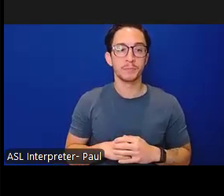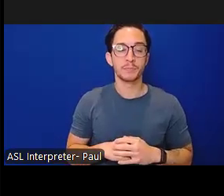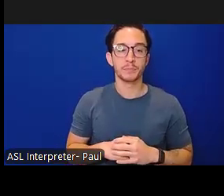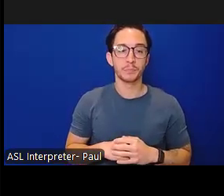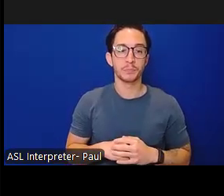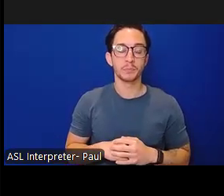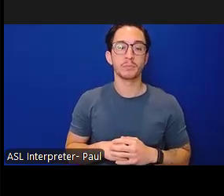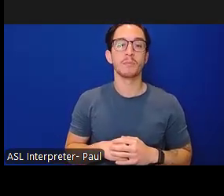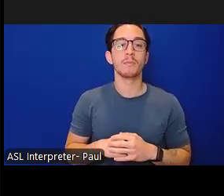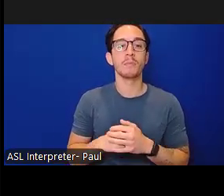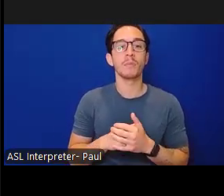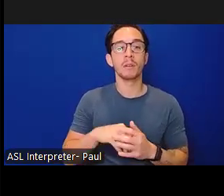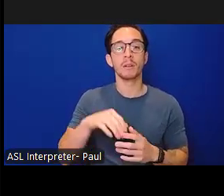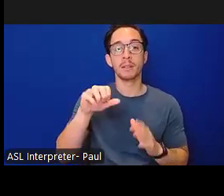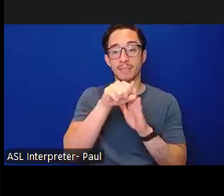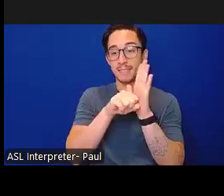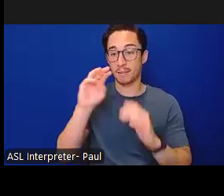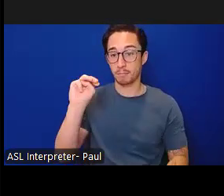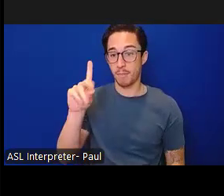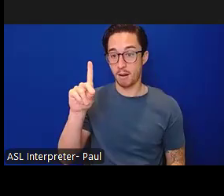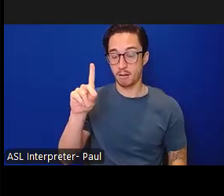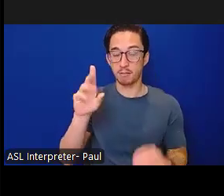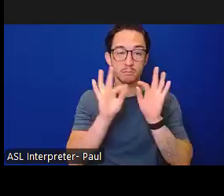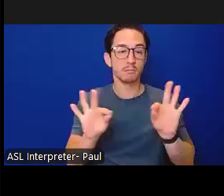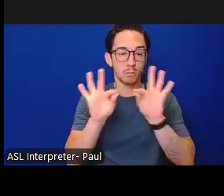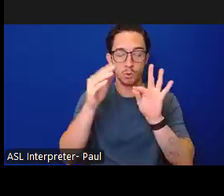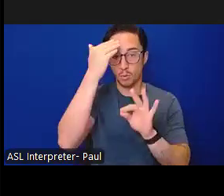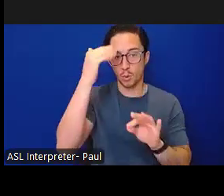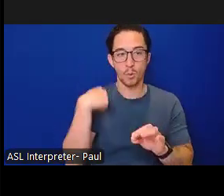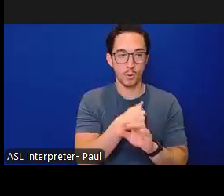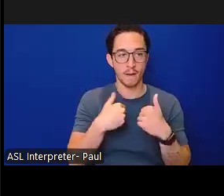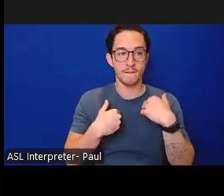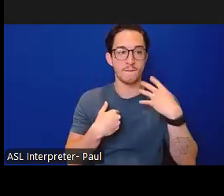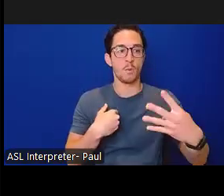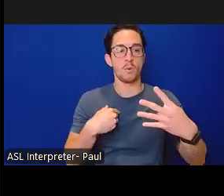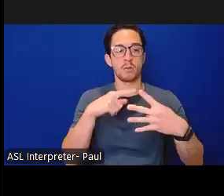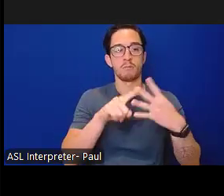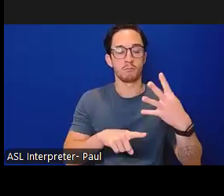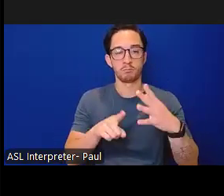Now, in Maryland, it is also important to know that we have four main agencies.